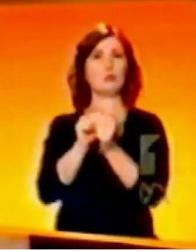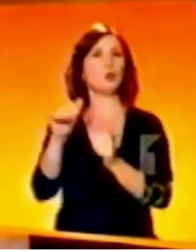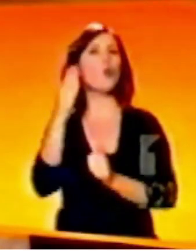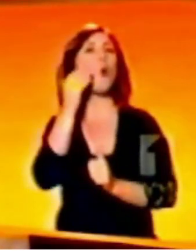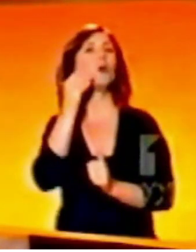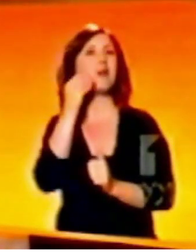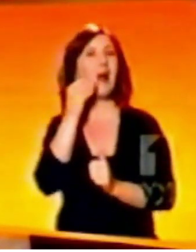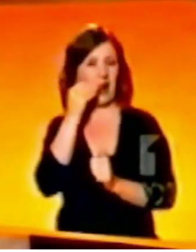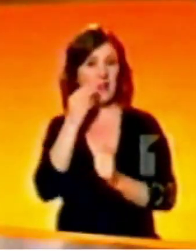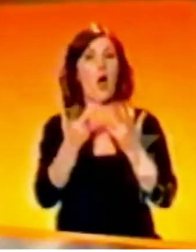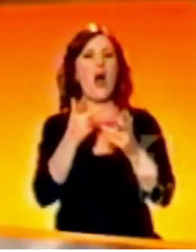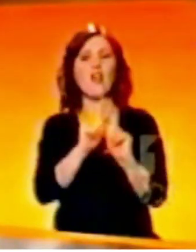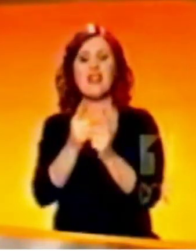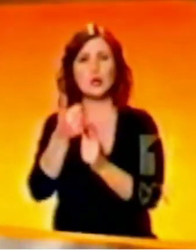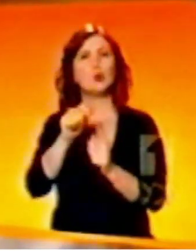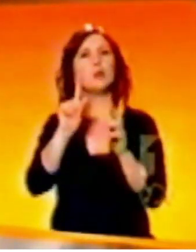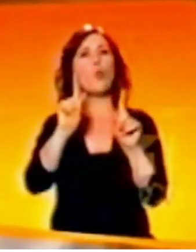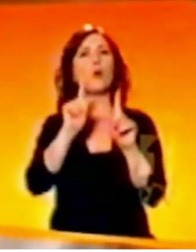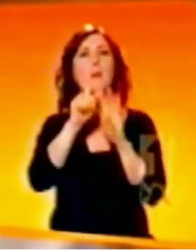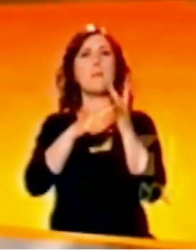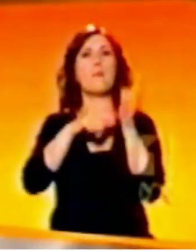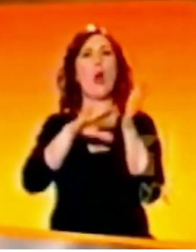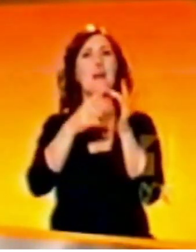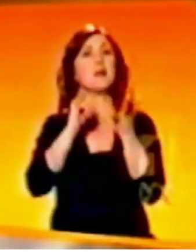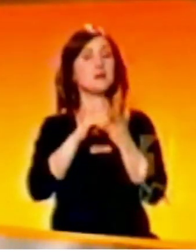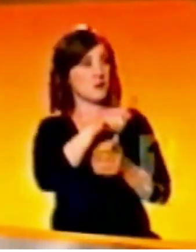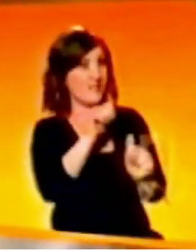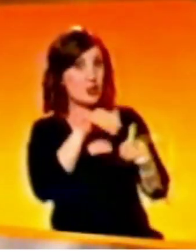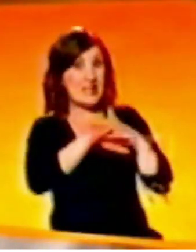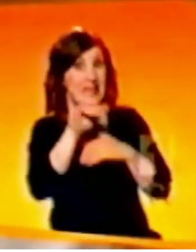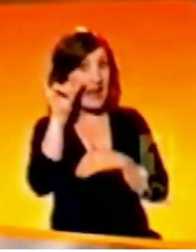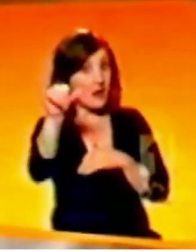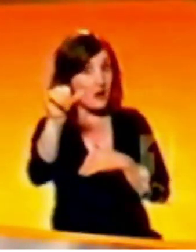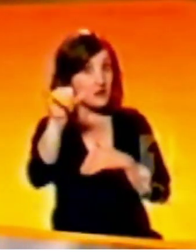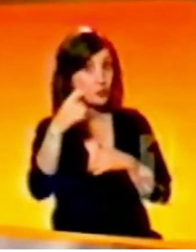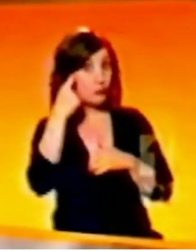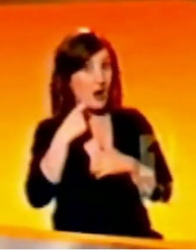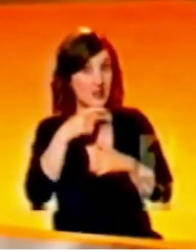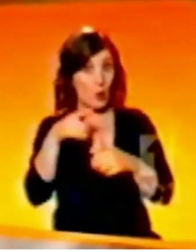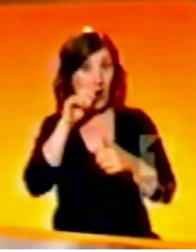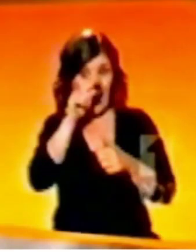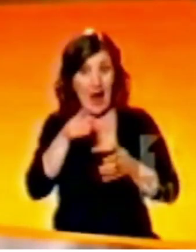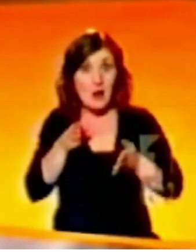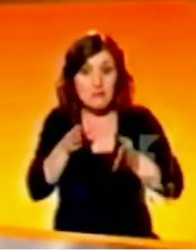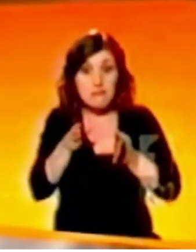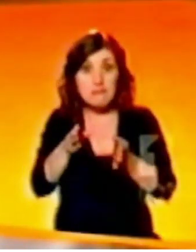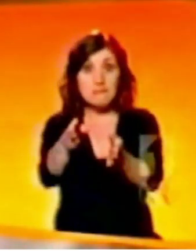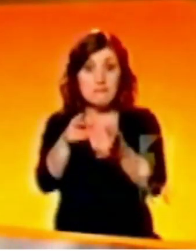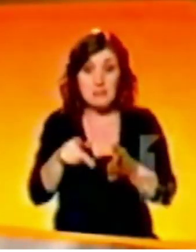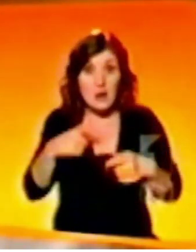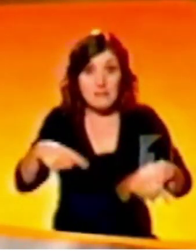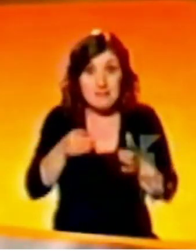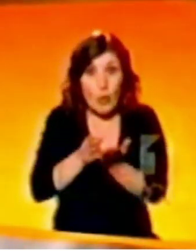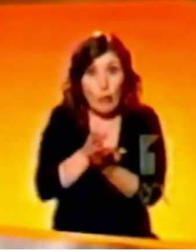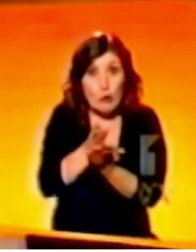are polymers. And have you tried it on aeroplanes, and what's been the reaction of airlines? Does it fit down the aisle, eliminating the need for